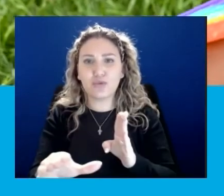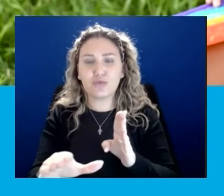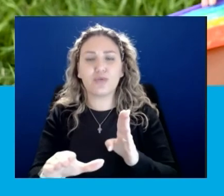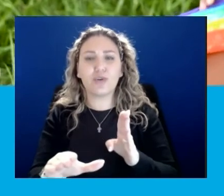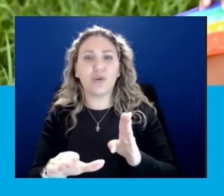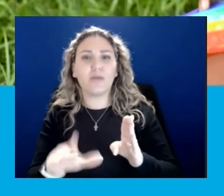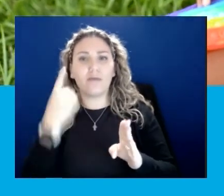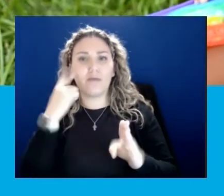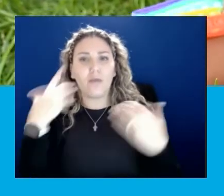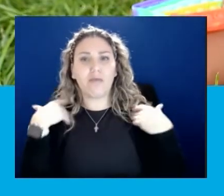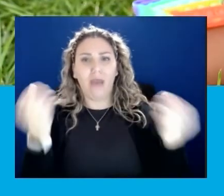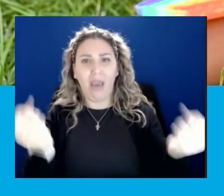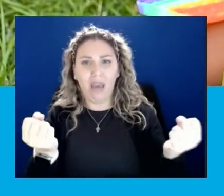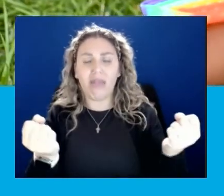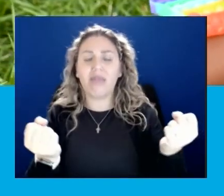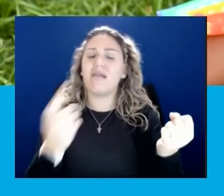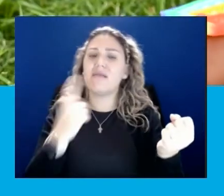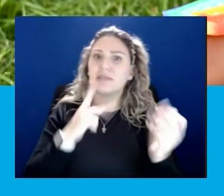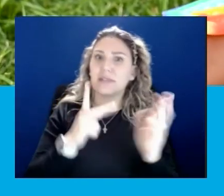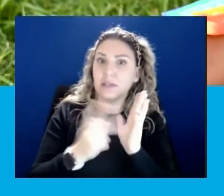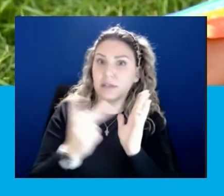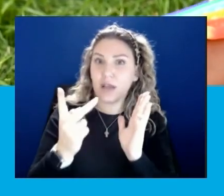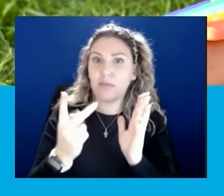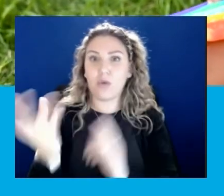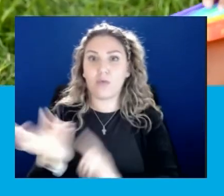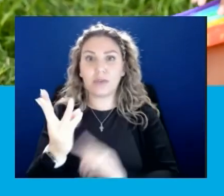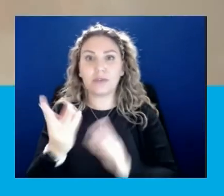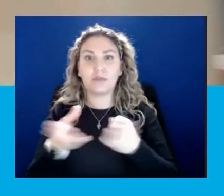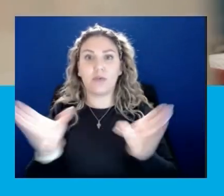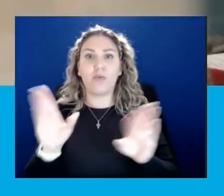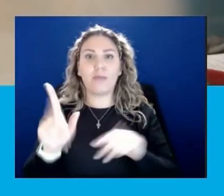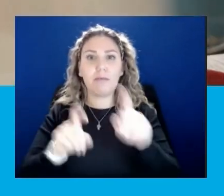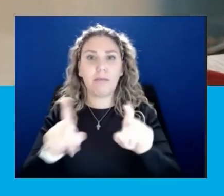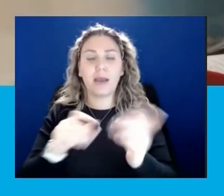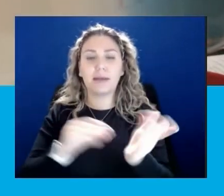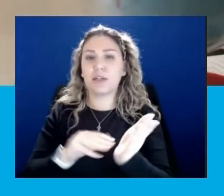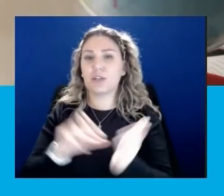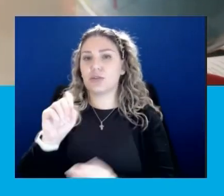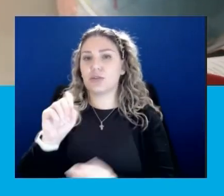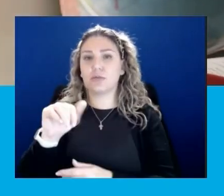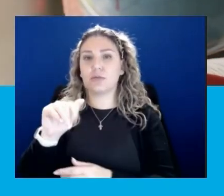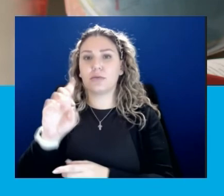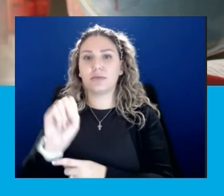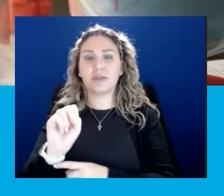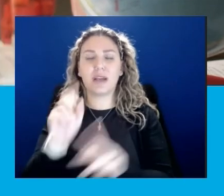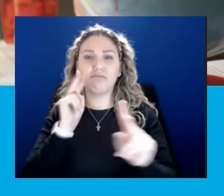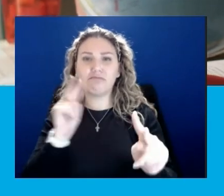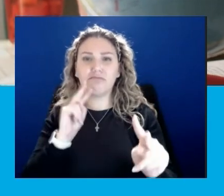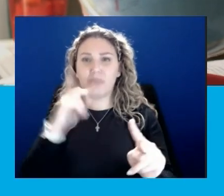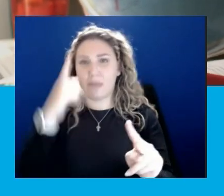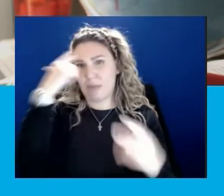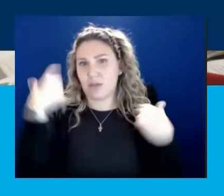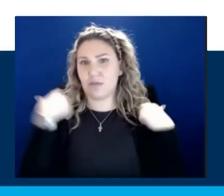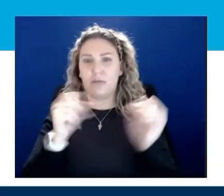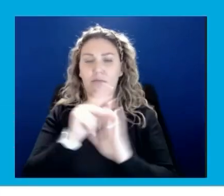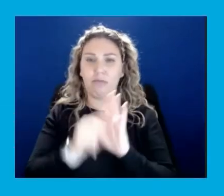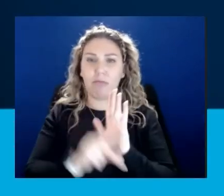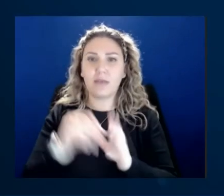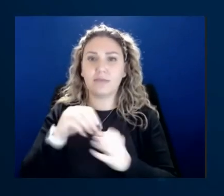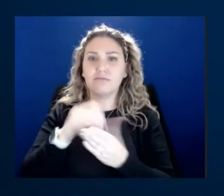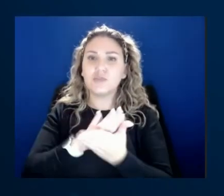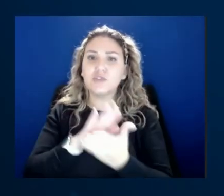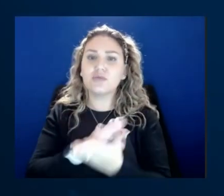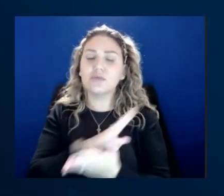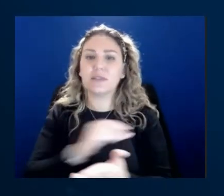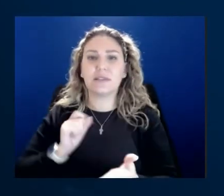CDC. Wednesday on Open Mics with Dr. Stites, we take a look at the mental health policies in schools and how the staffing shortage